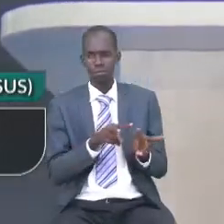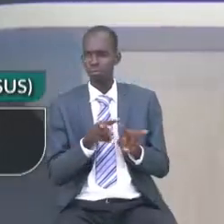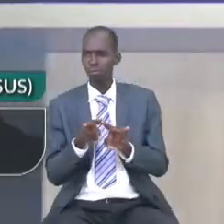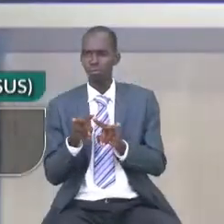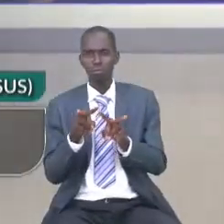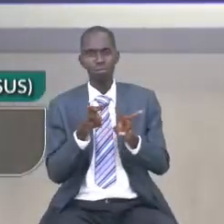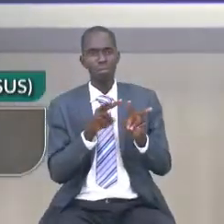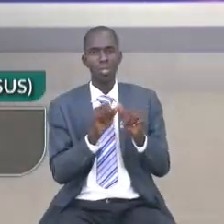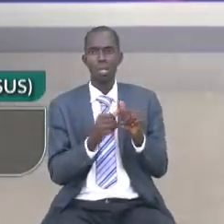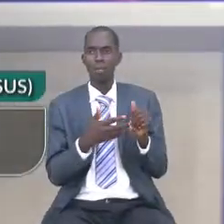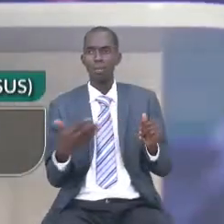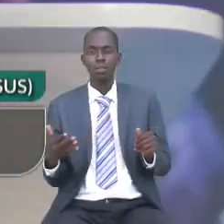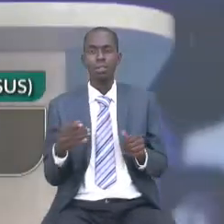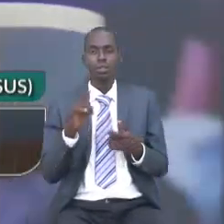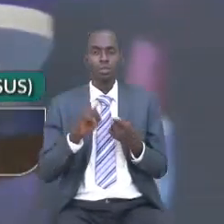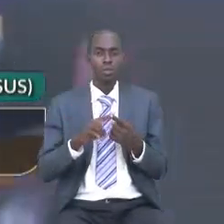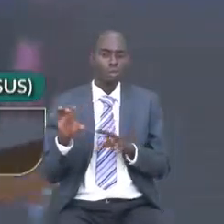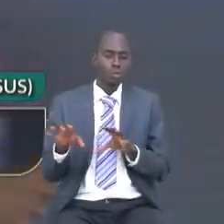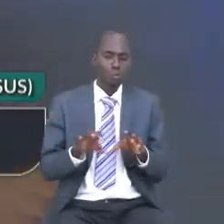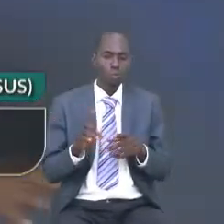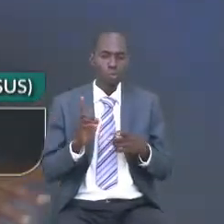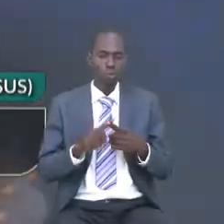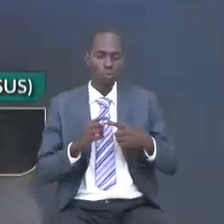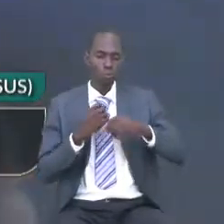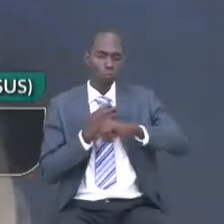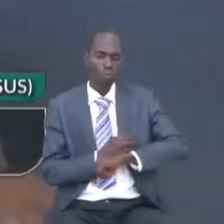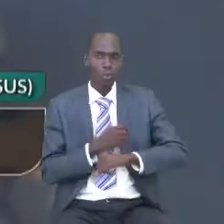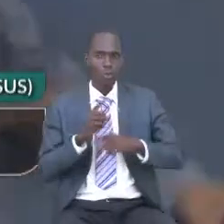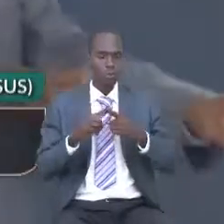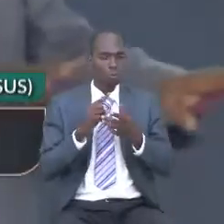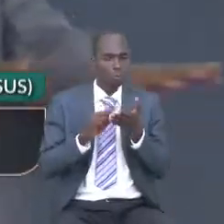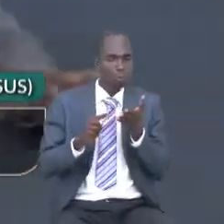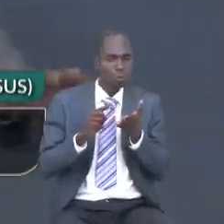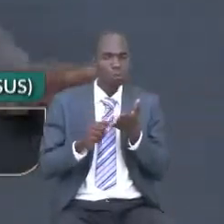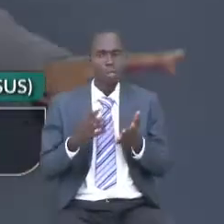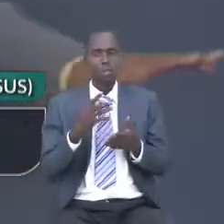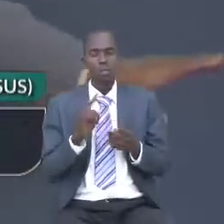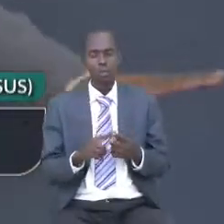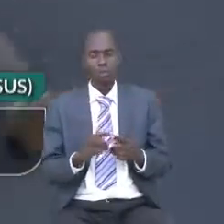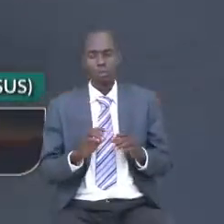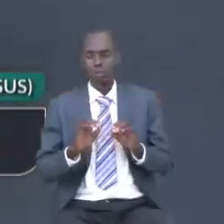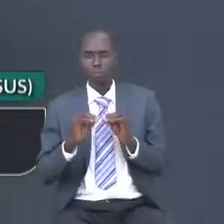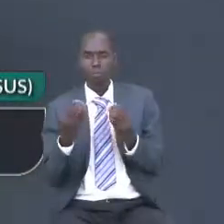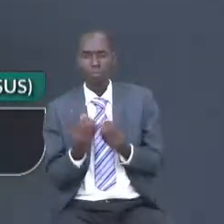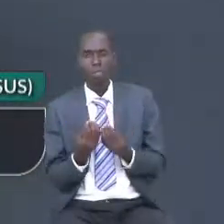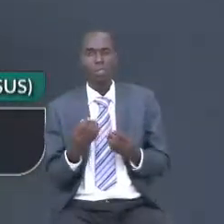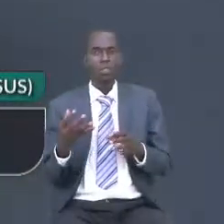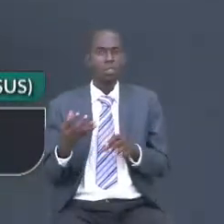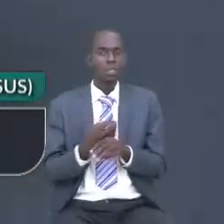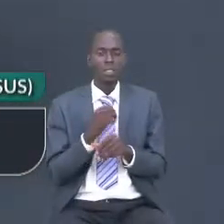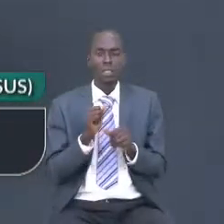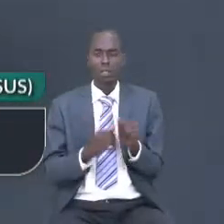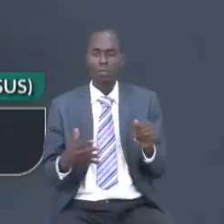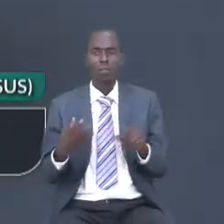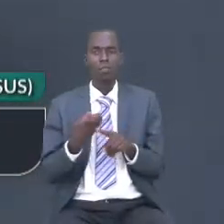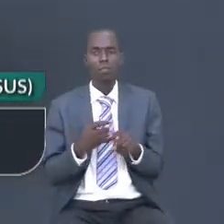everything you are to do, you are to supervise, you are to organize, and you take that thing from the ordinary to